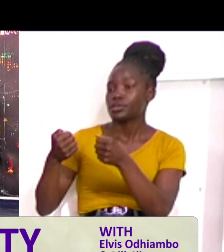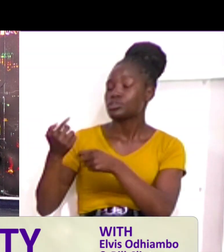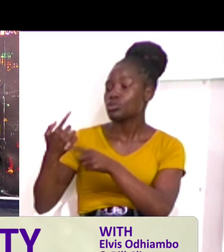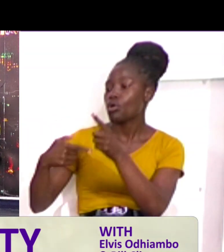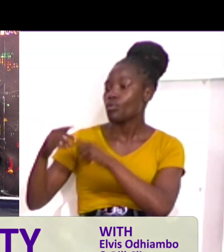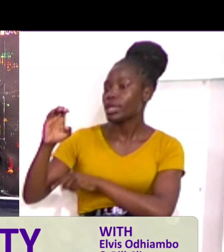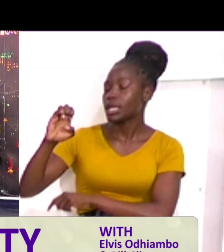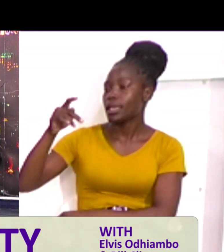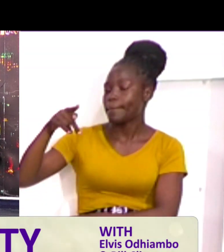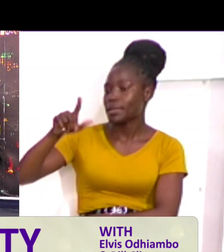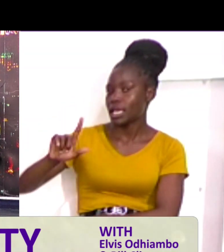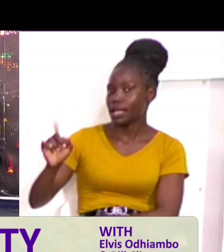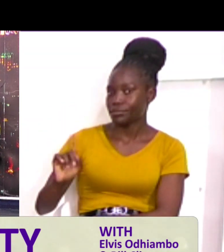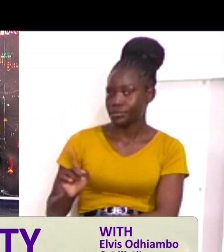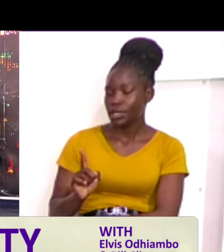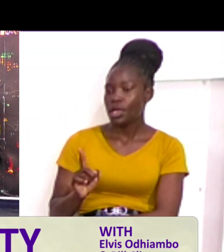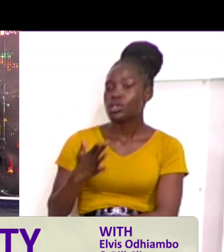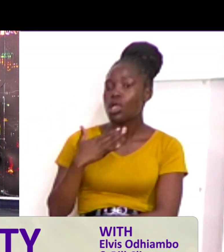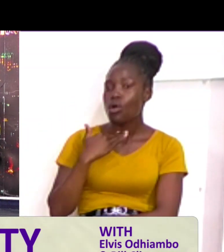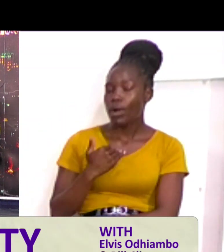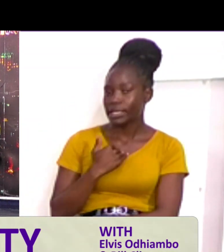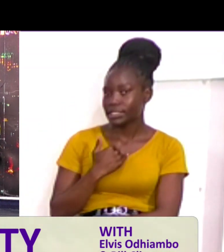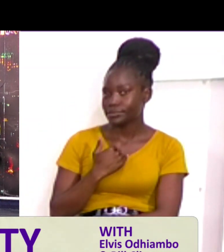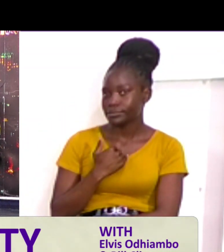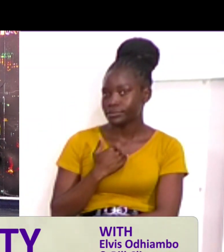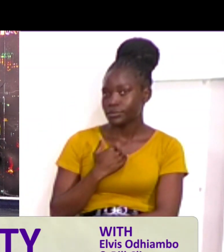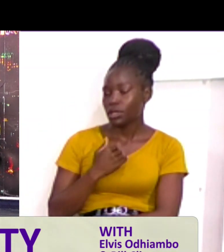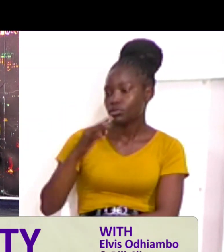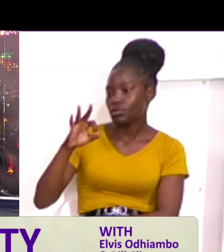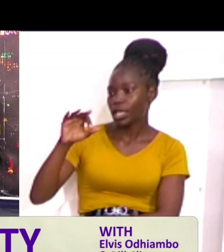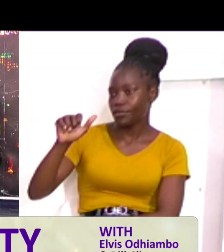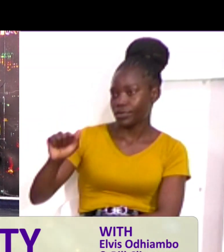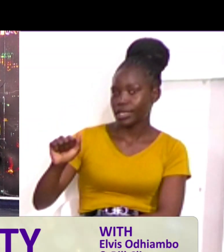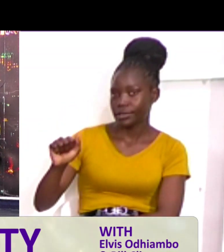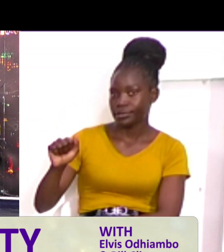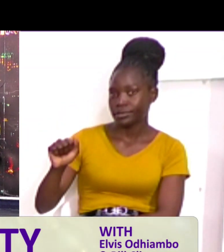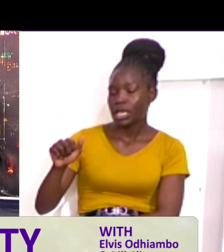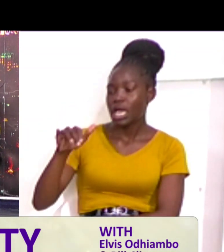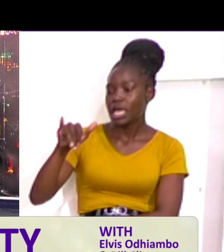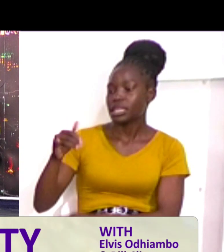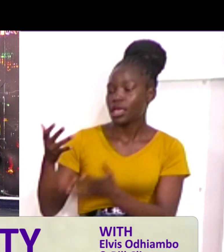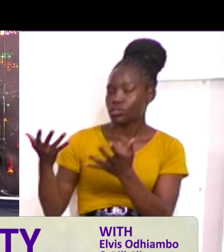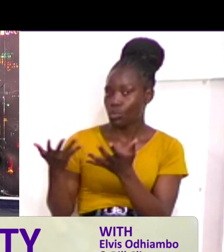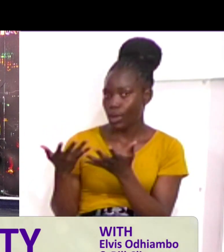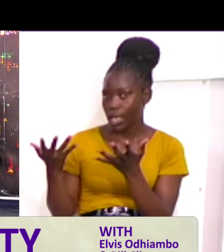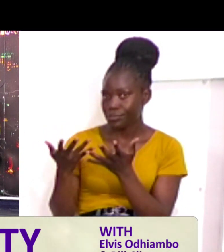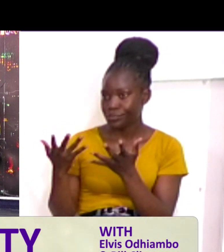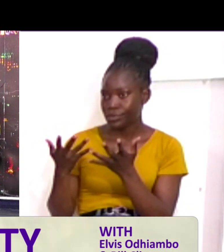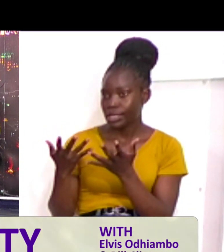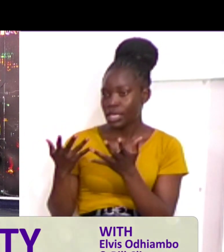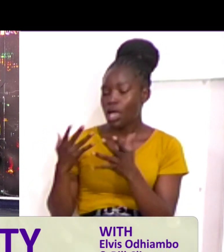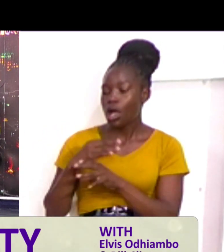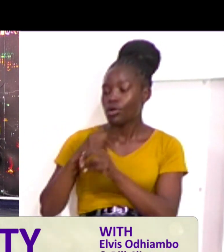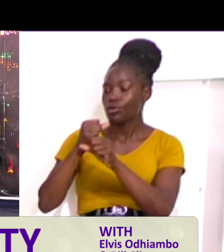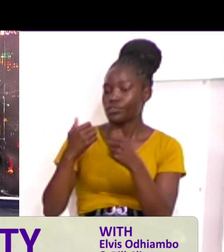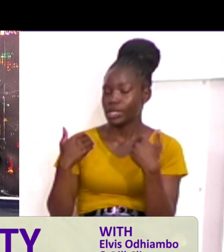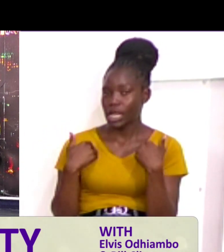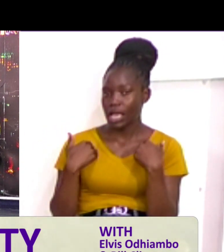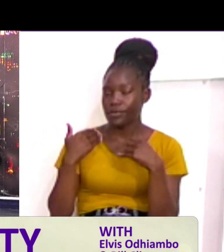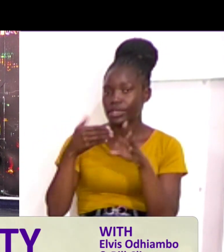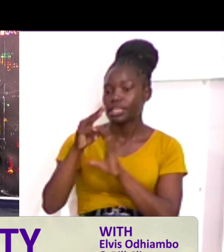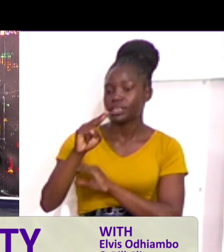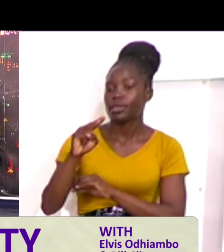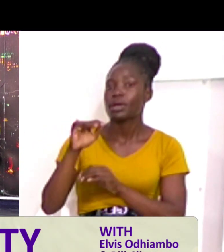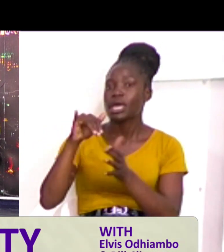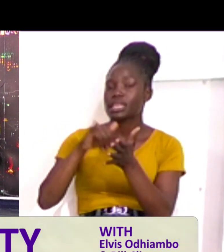the Premier League. So they will at least go for the FA. And that is where I have confidence in them that